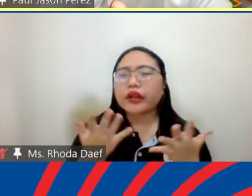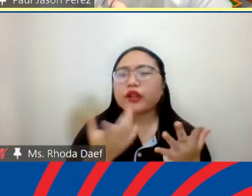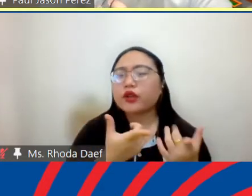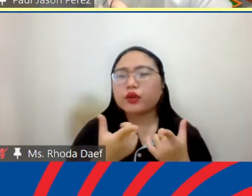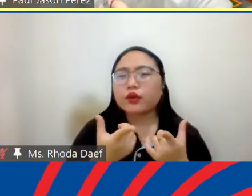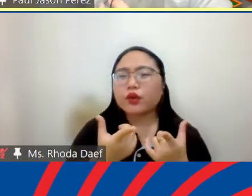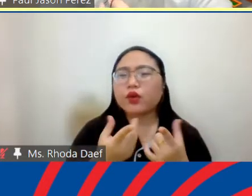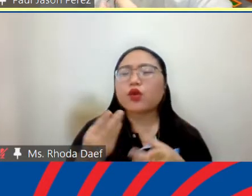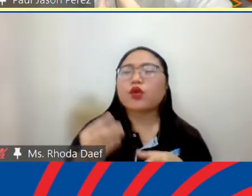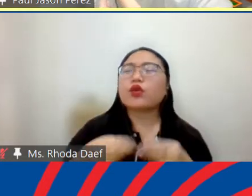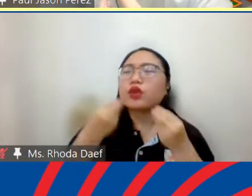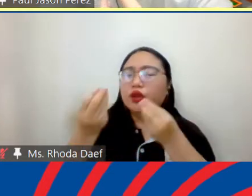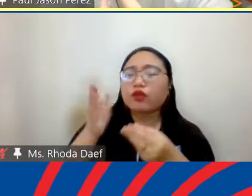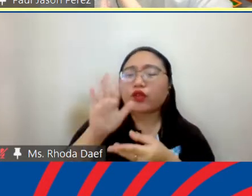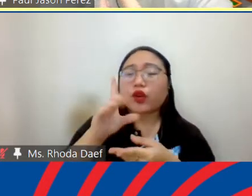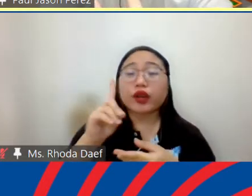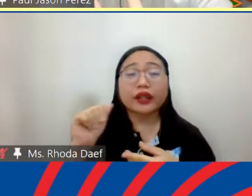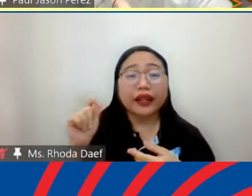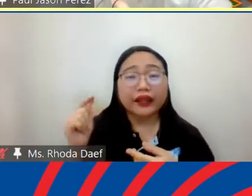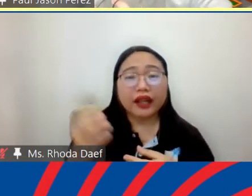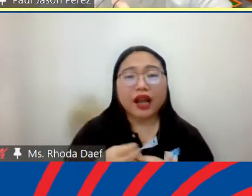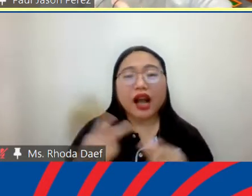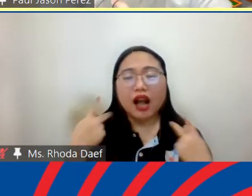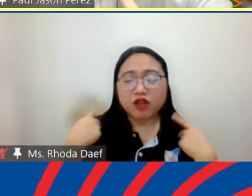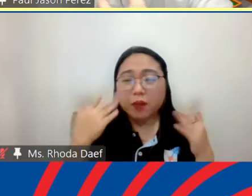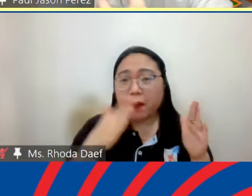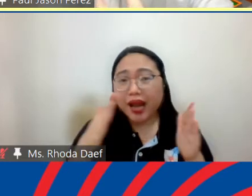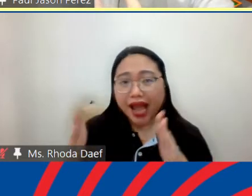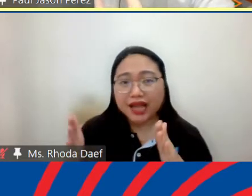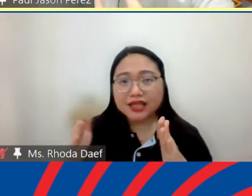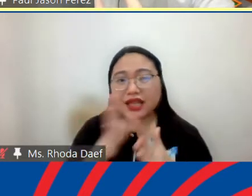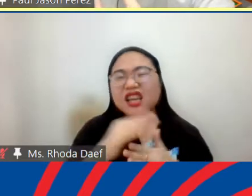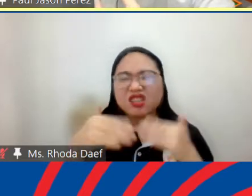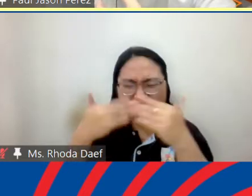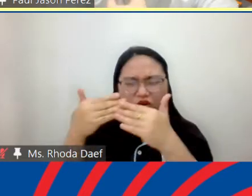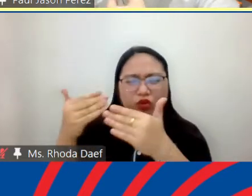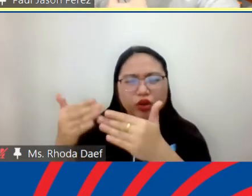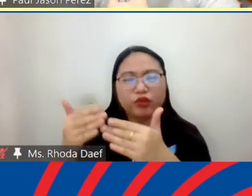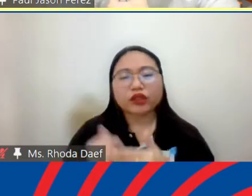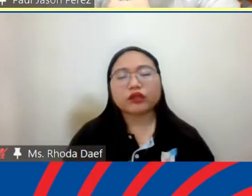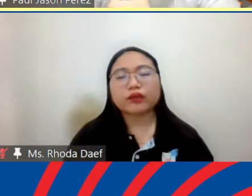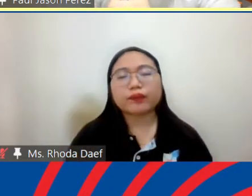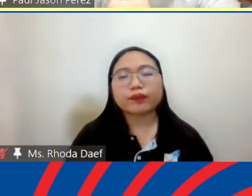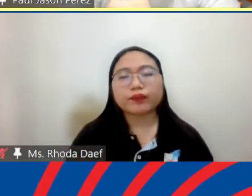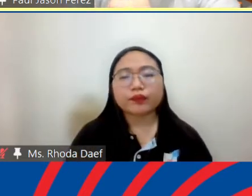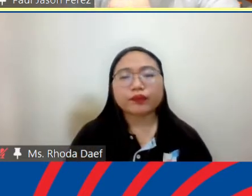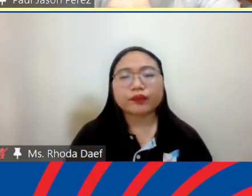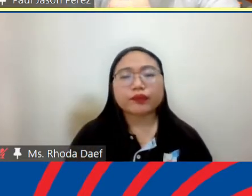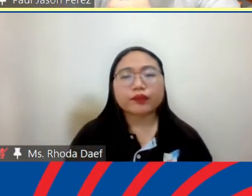there content or data management plans? And so on and so forth. No?